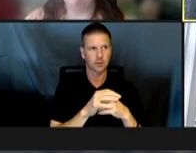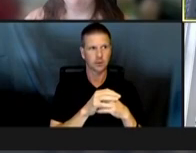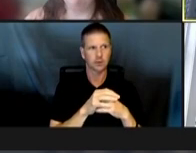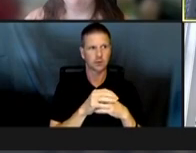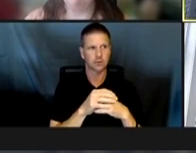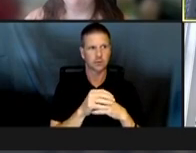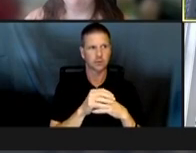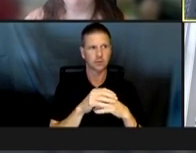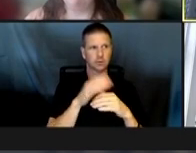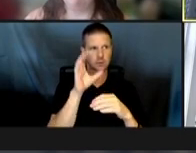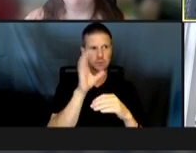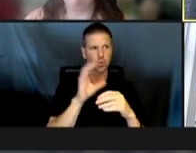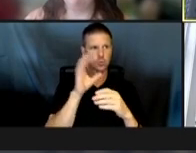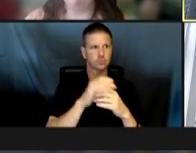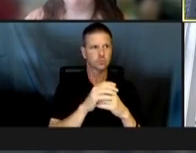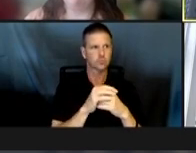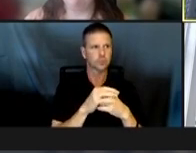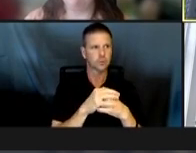exploring.